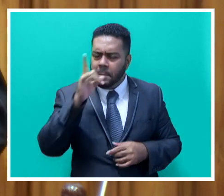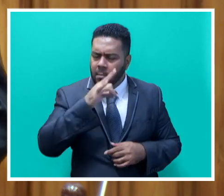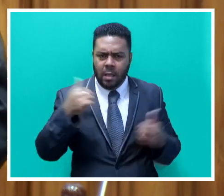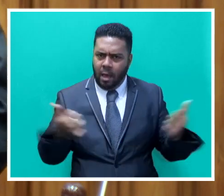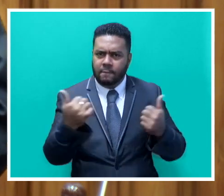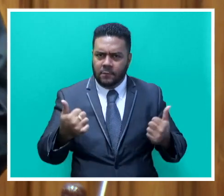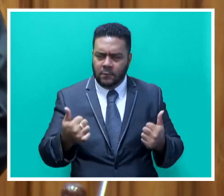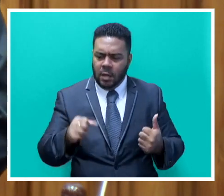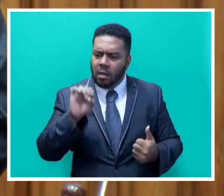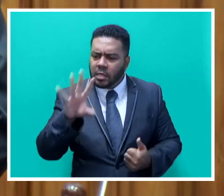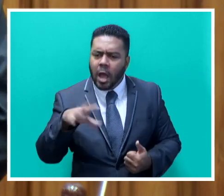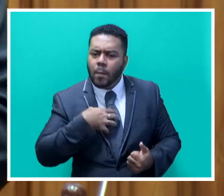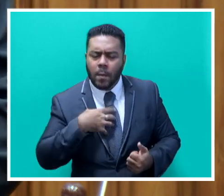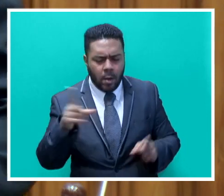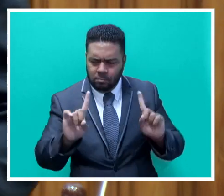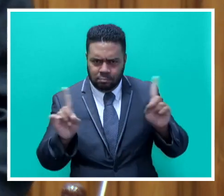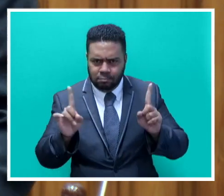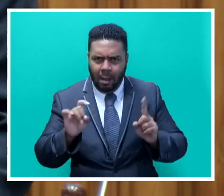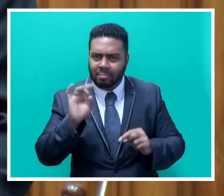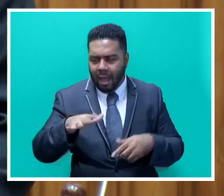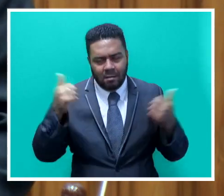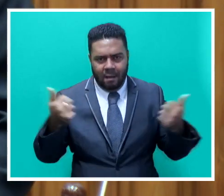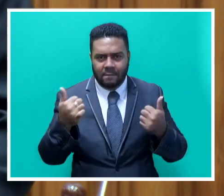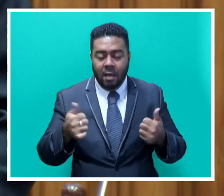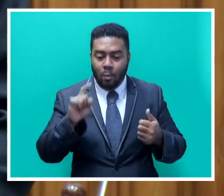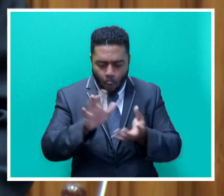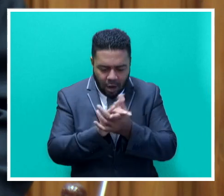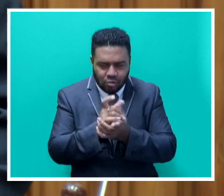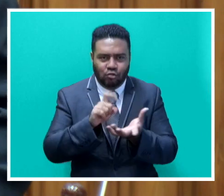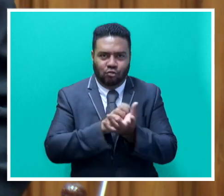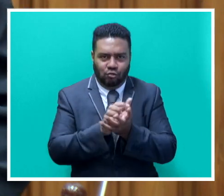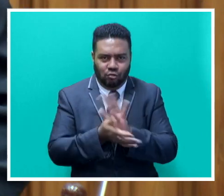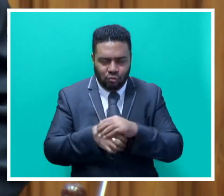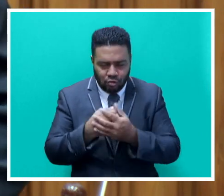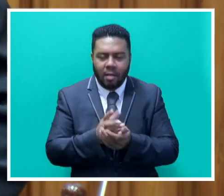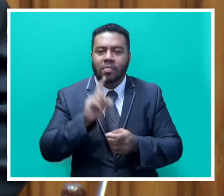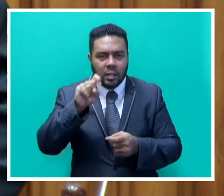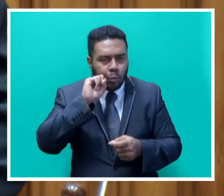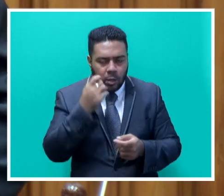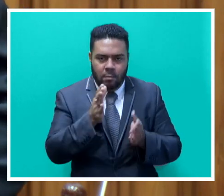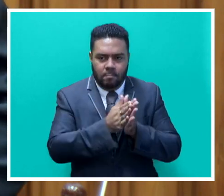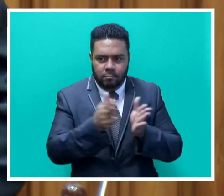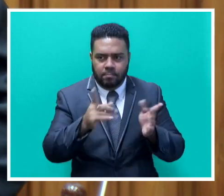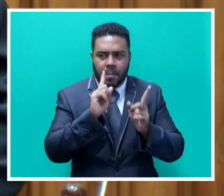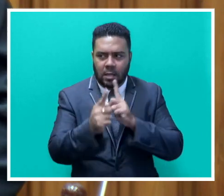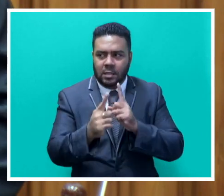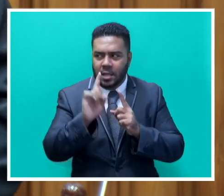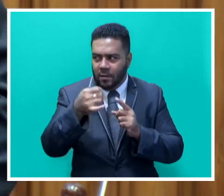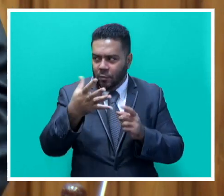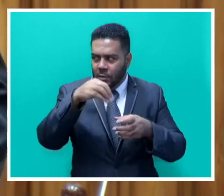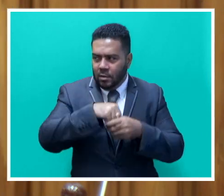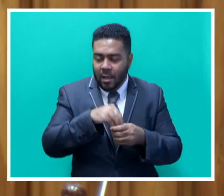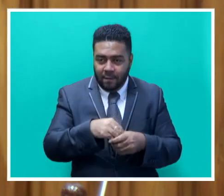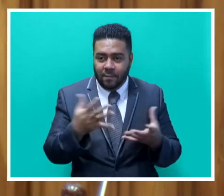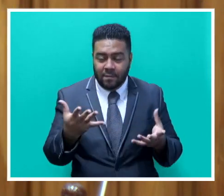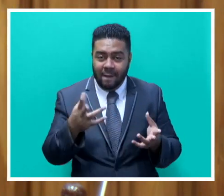our physical distance, wash hands regularly, and this will pass. Sir, if we embrace as swiftly as